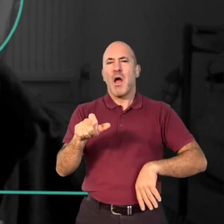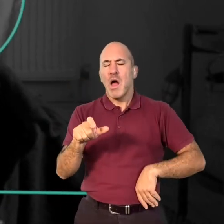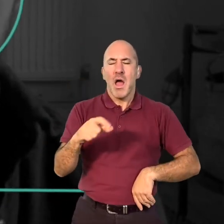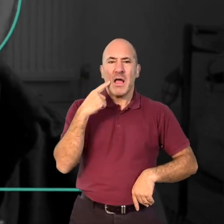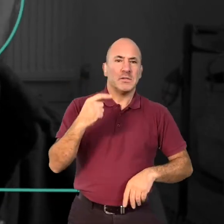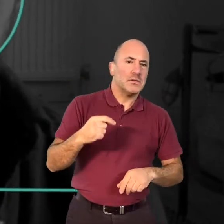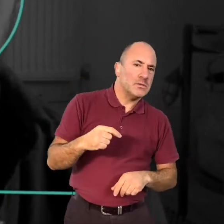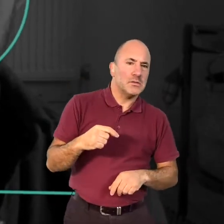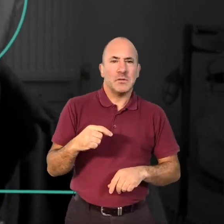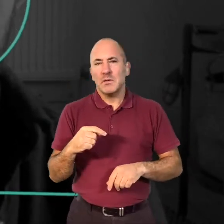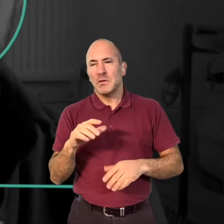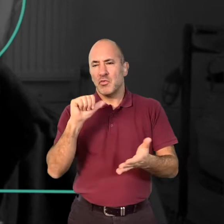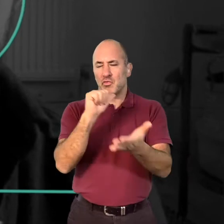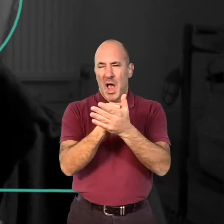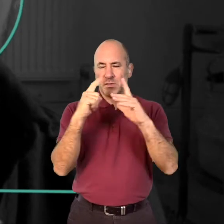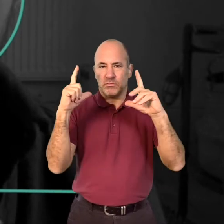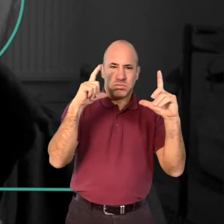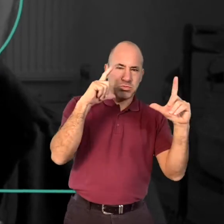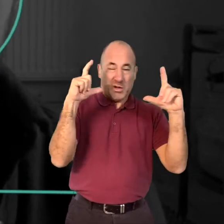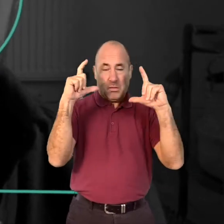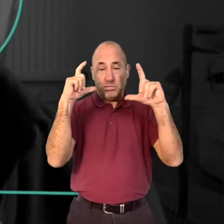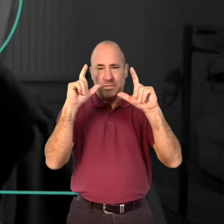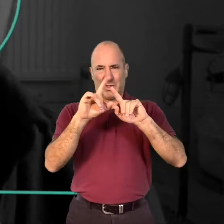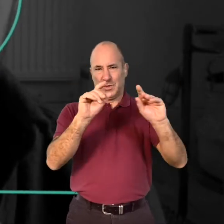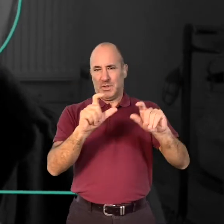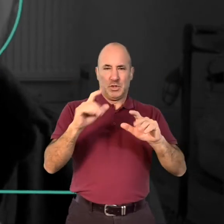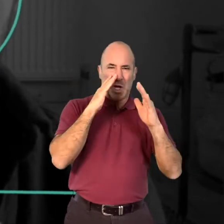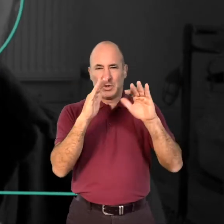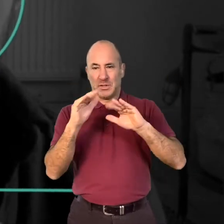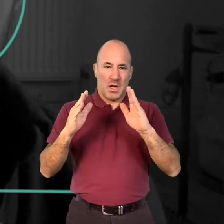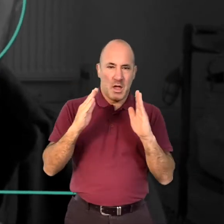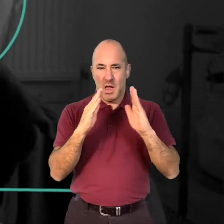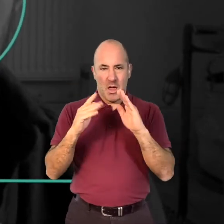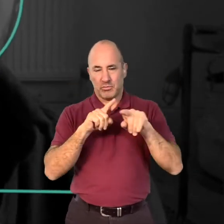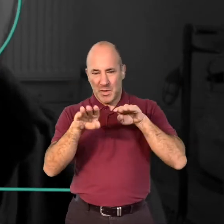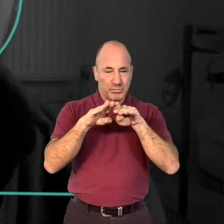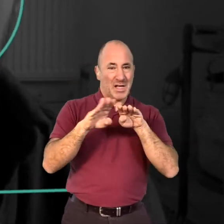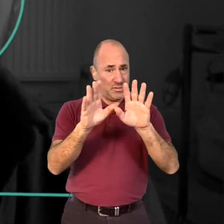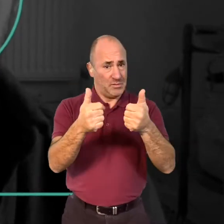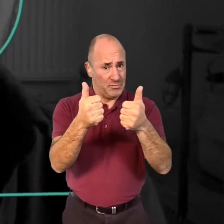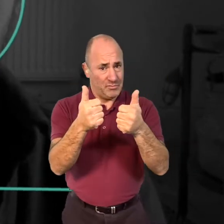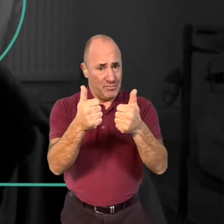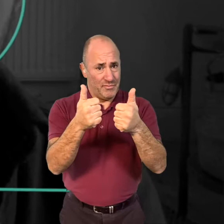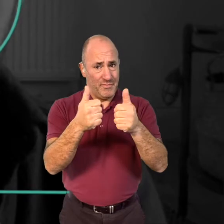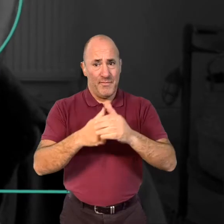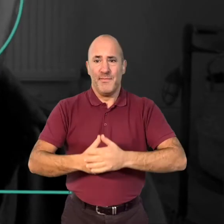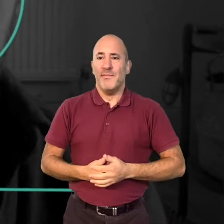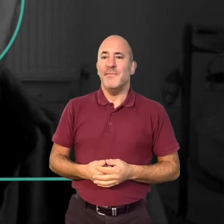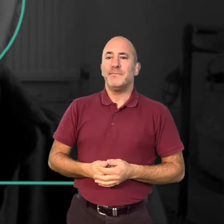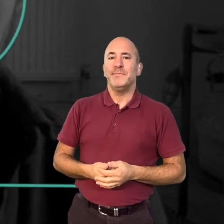this and moving your head, getting the right sensitivity for you and how much your